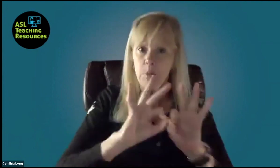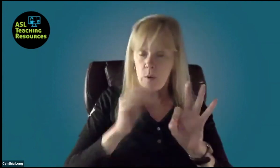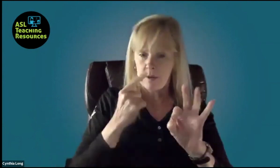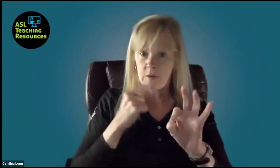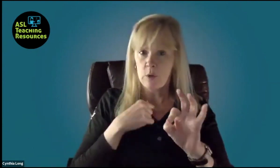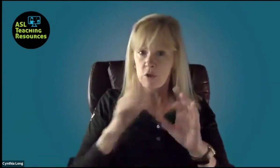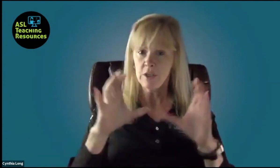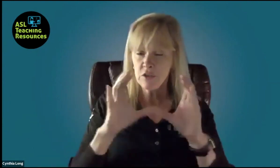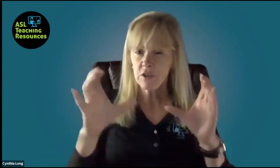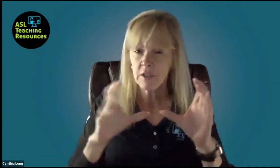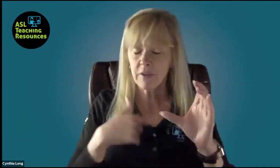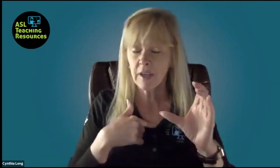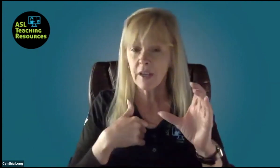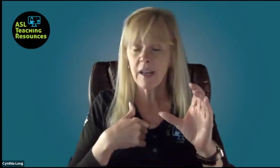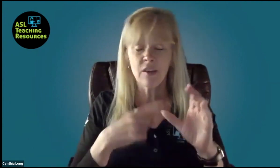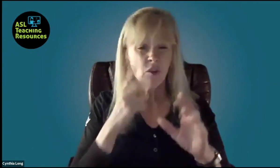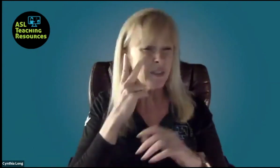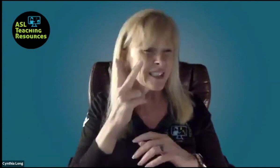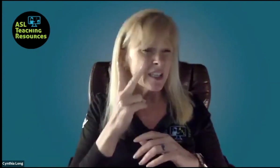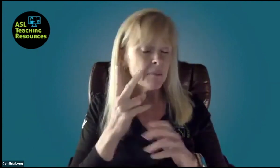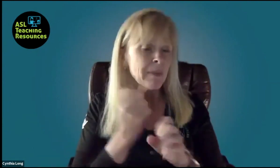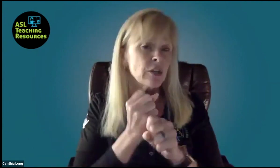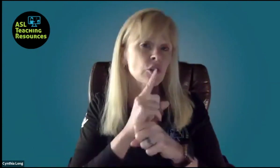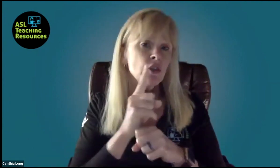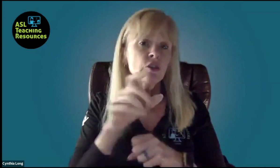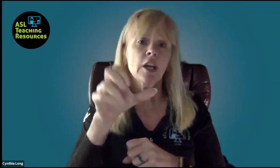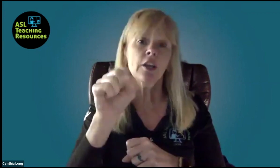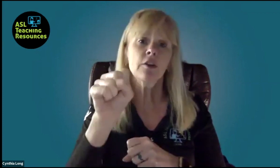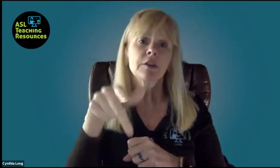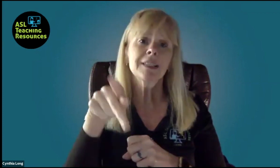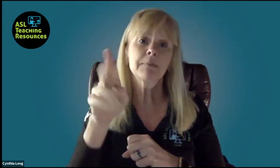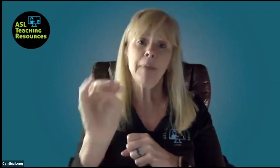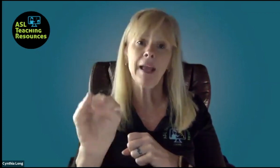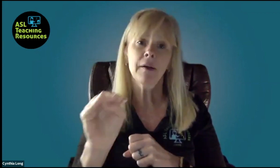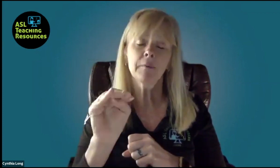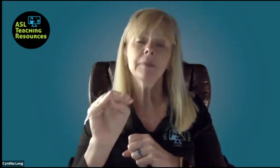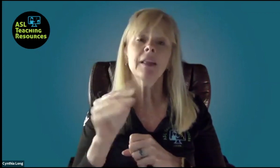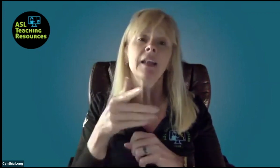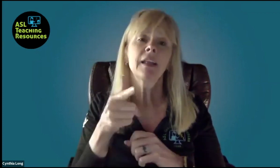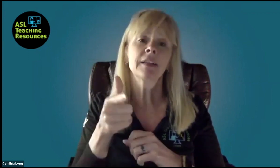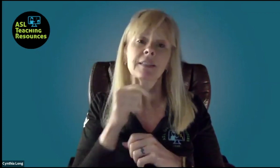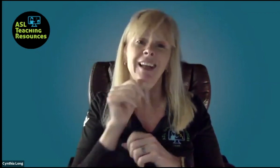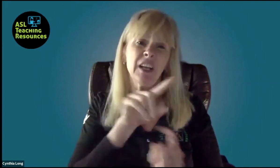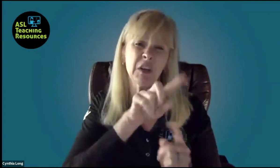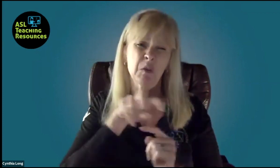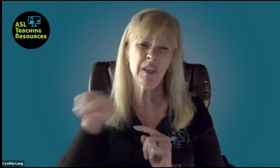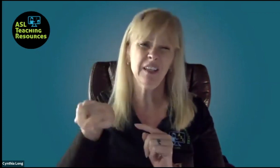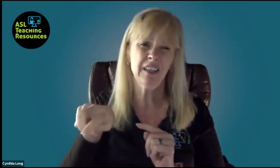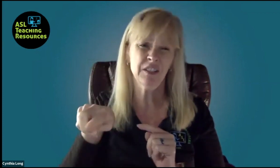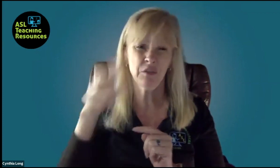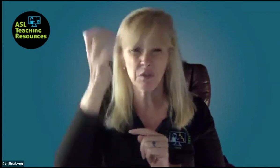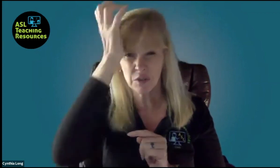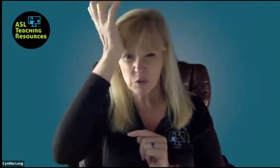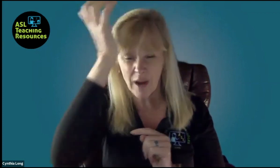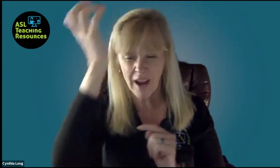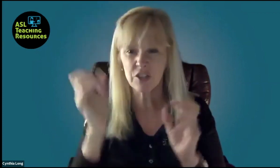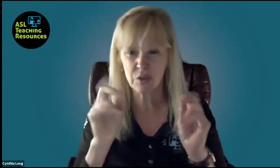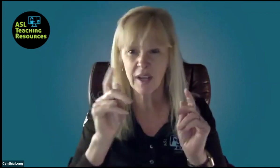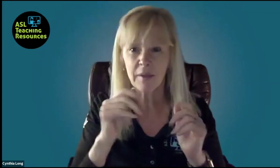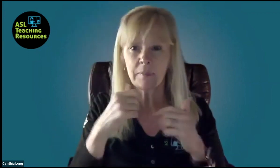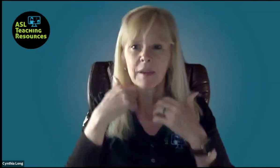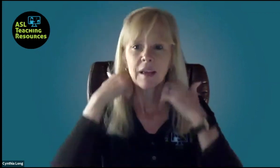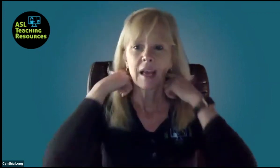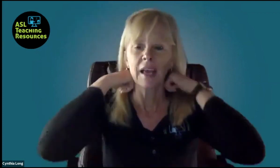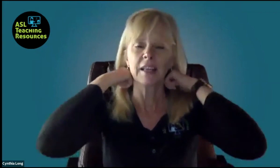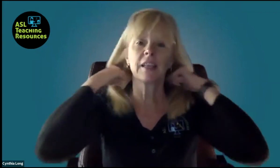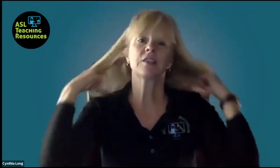Really important, when you get your certificate and you don't see it, make sure you check your spam, that it's not going to the trash.